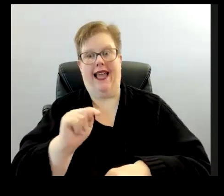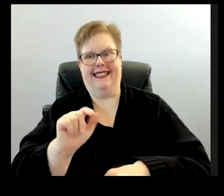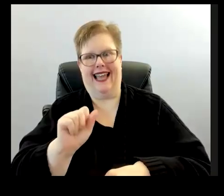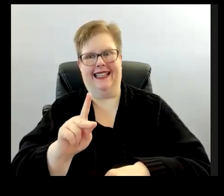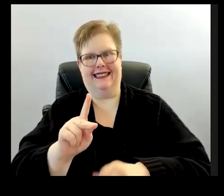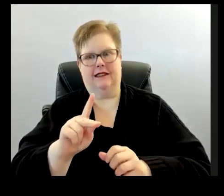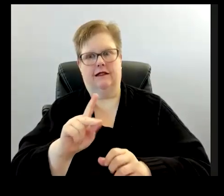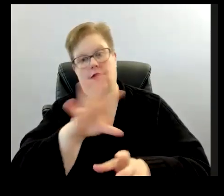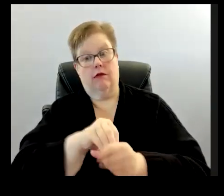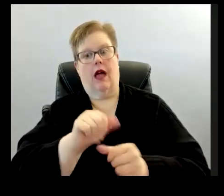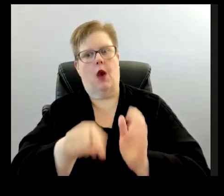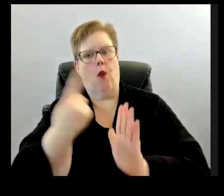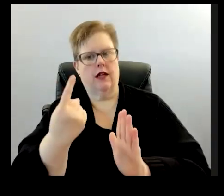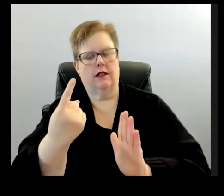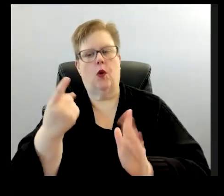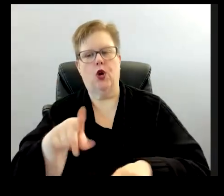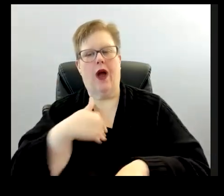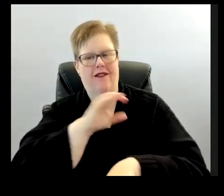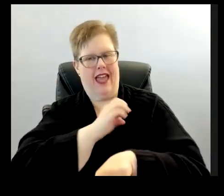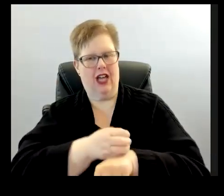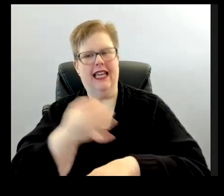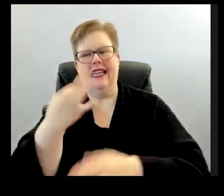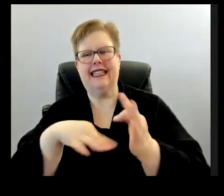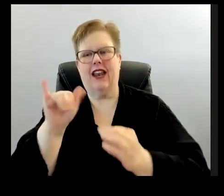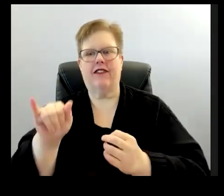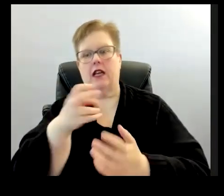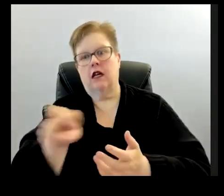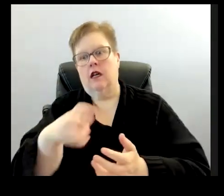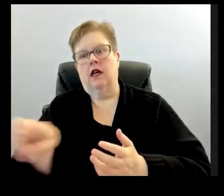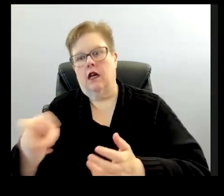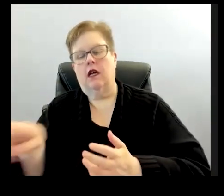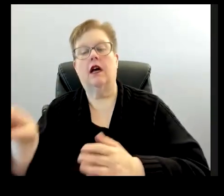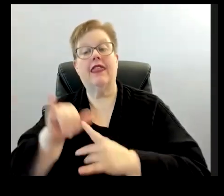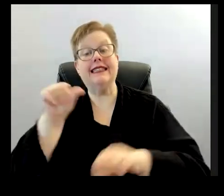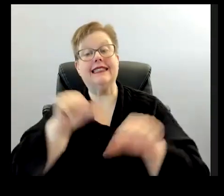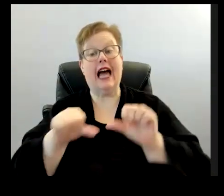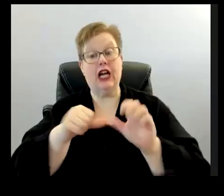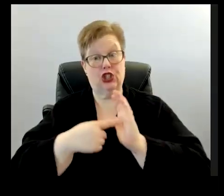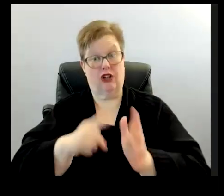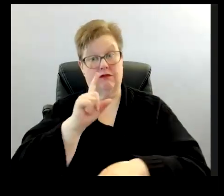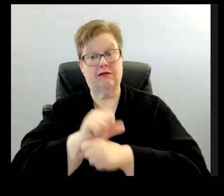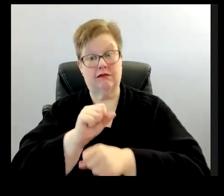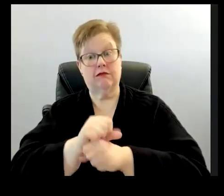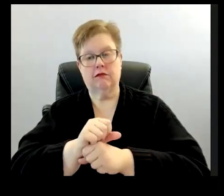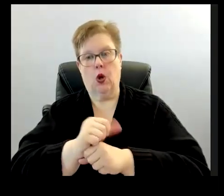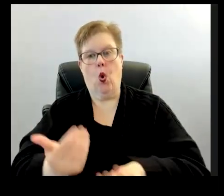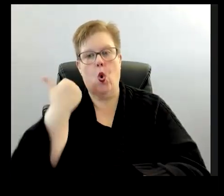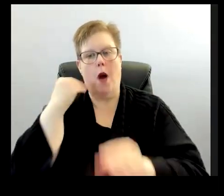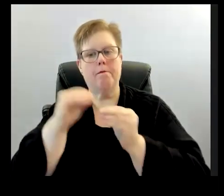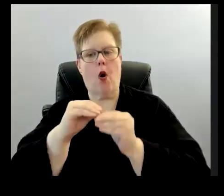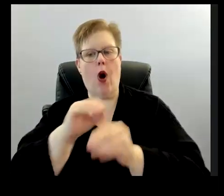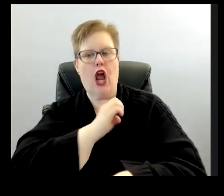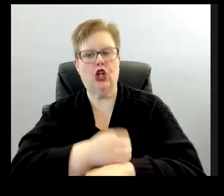energy can help avoid some of that task switching, which science shows actually costs you even more